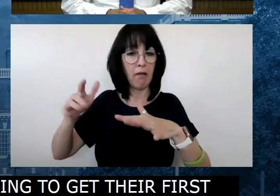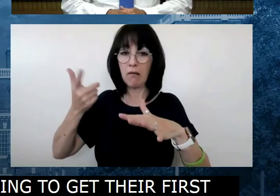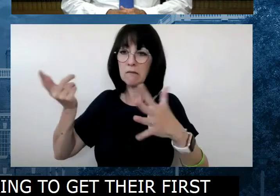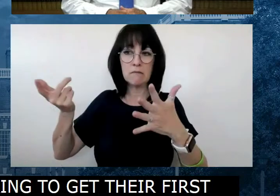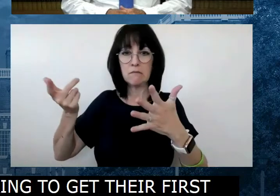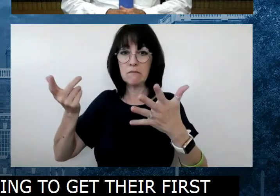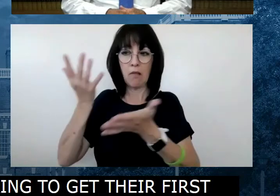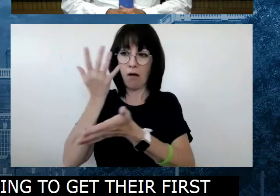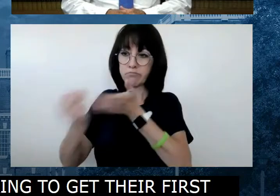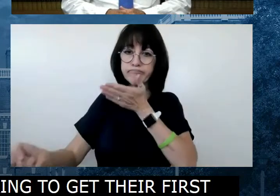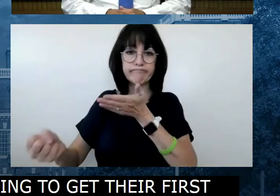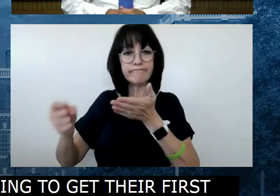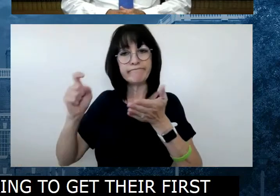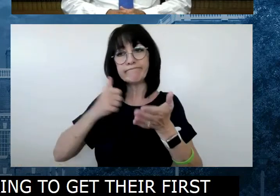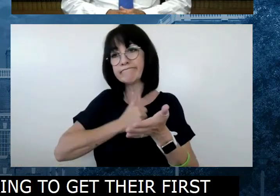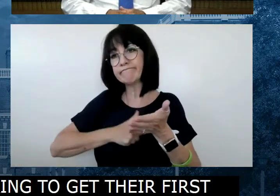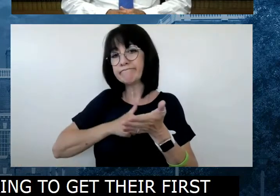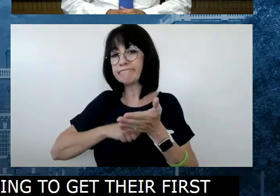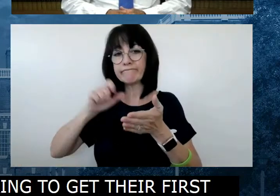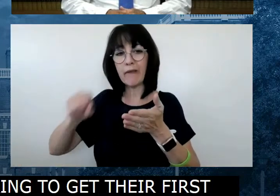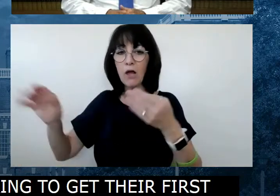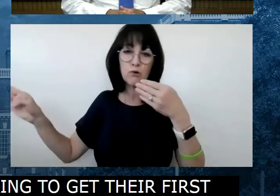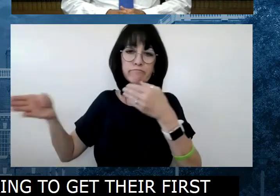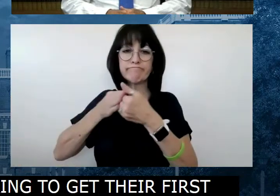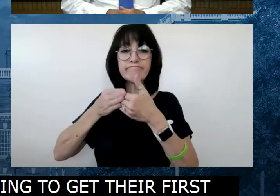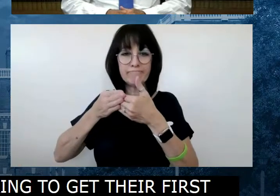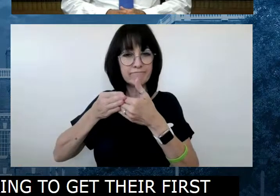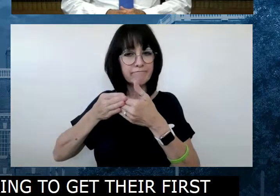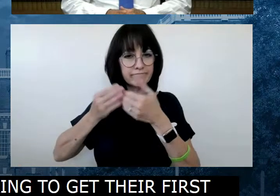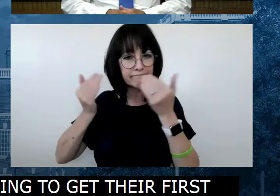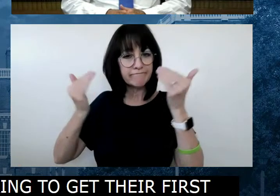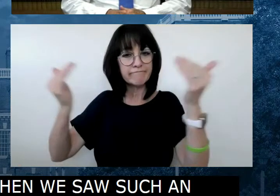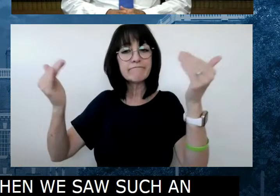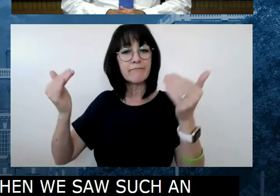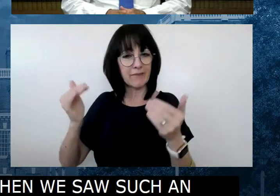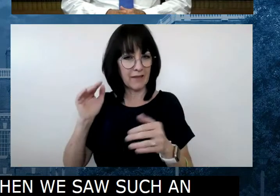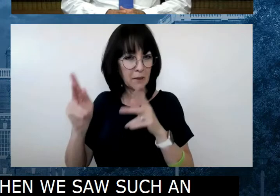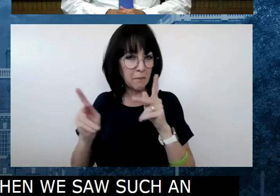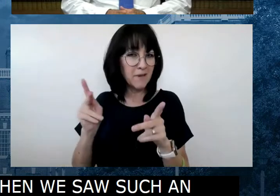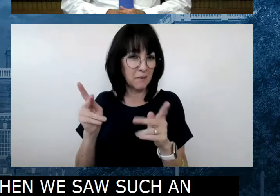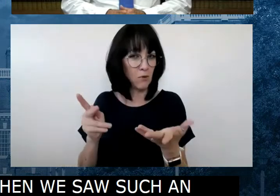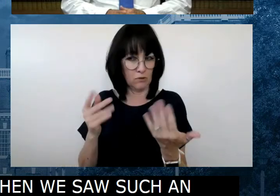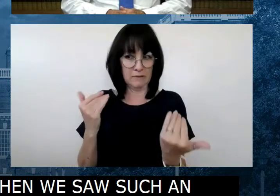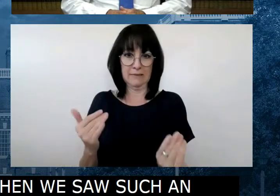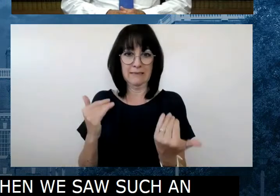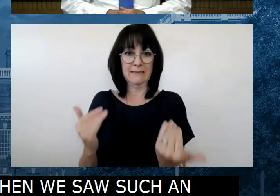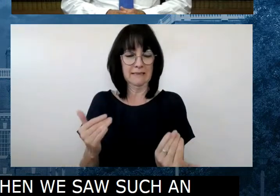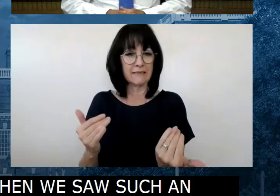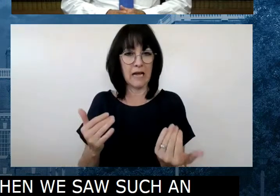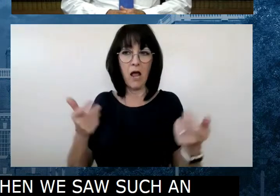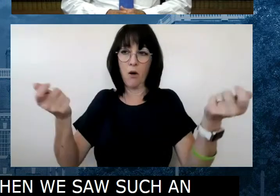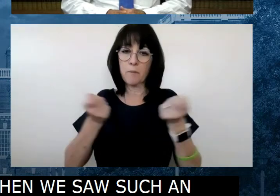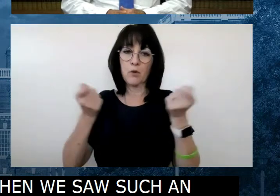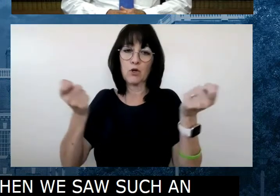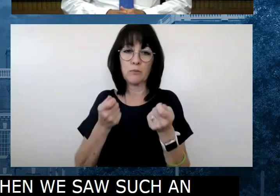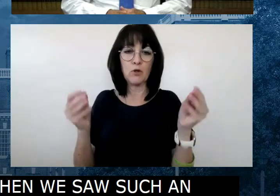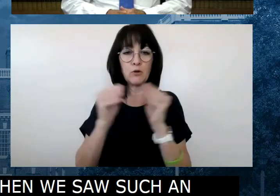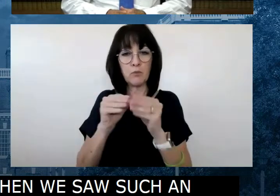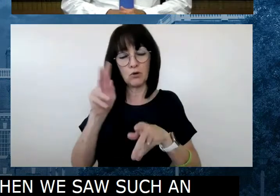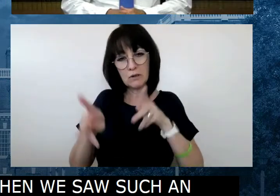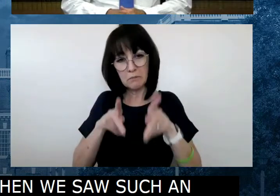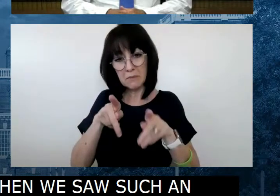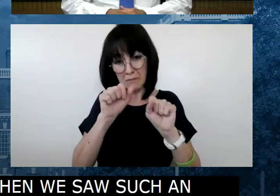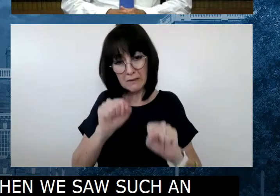plenty of supply out there for anybody that needs to get vaccinated. If you have any questions, make sure you contact your local physician,